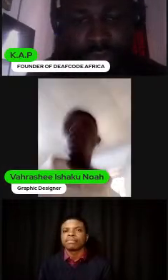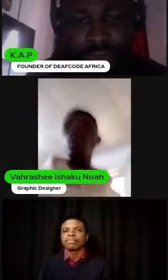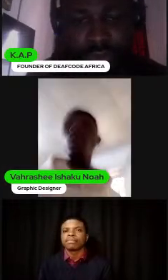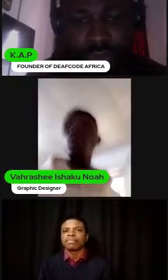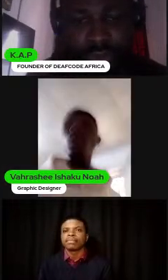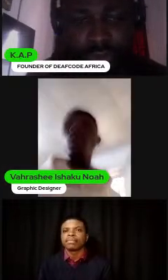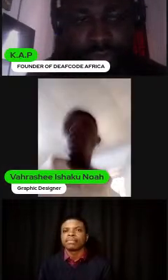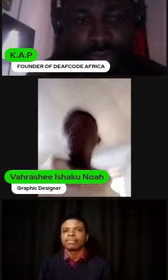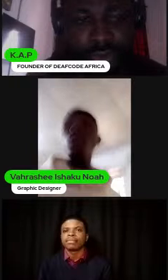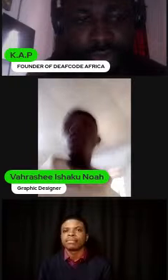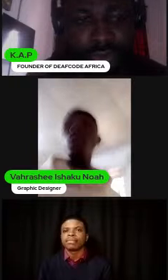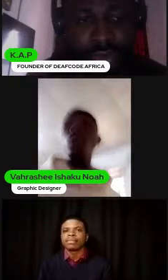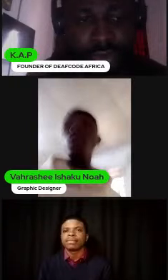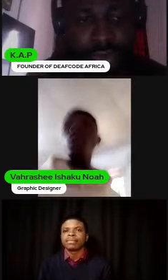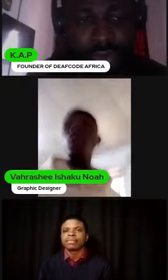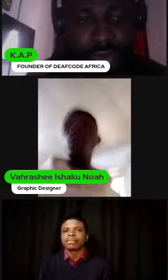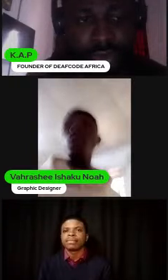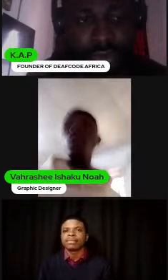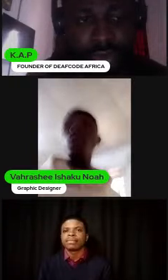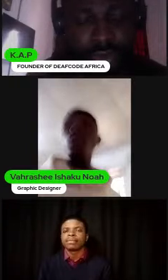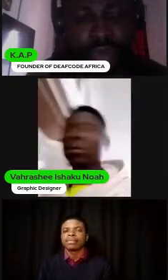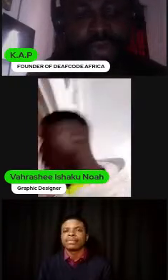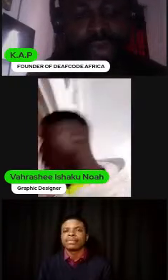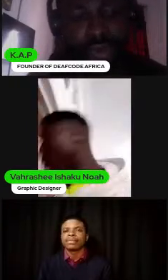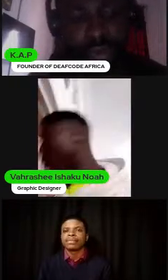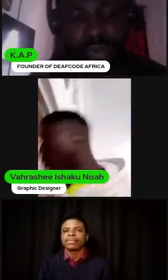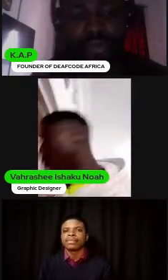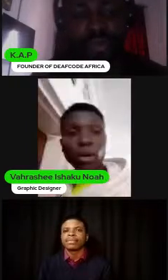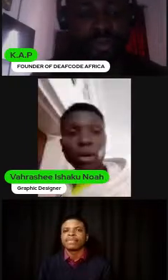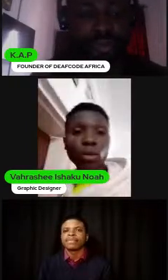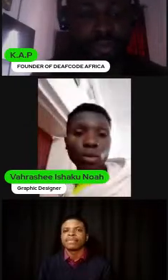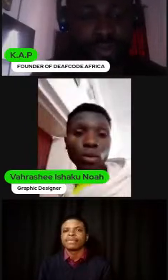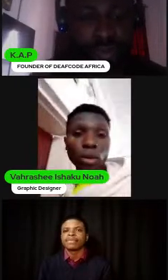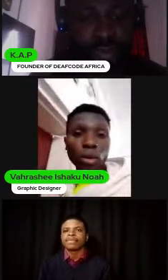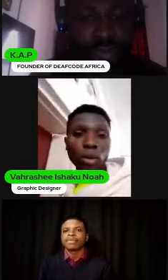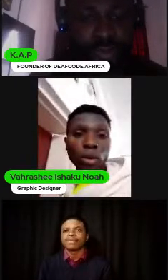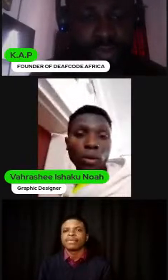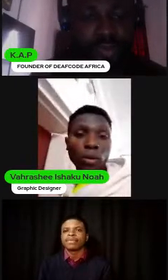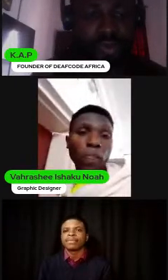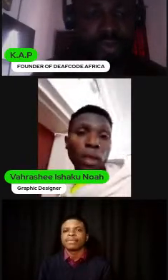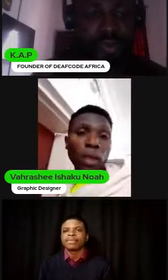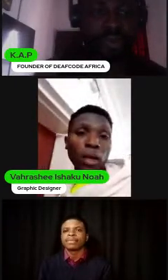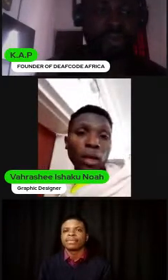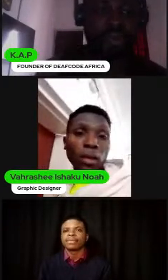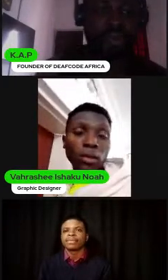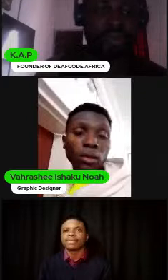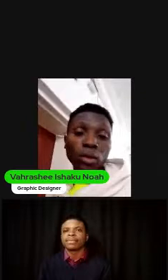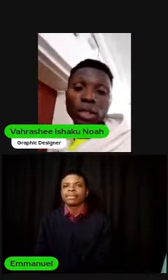Okay, I'm so sorry. I'm so sorry. Sorry,